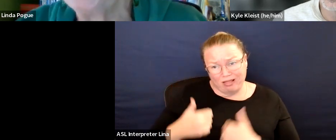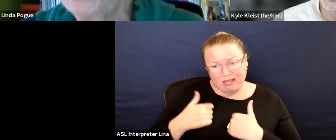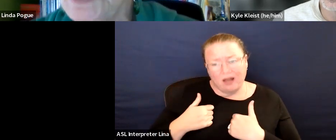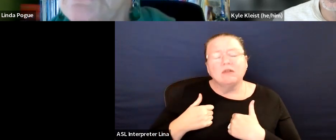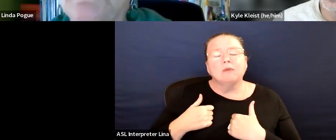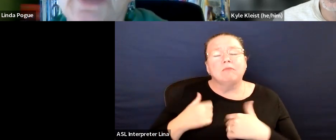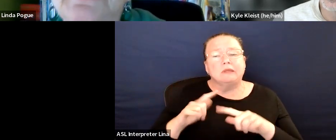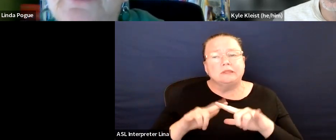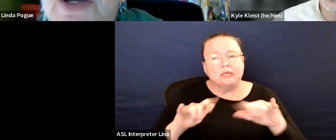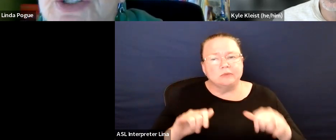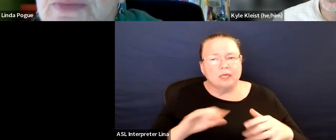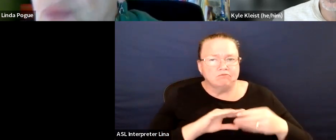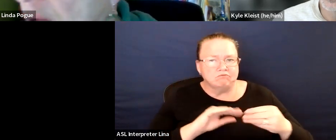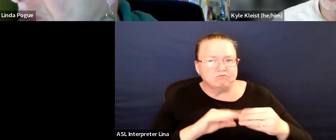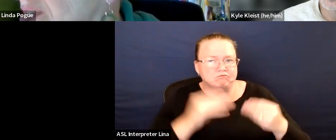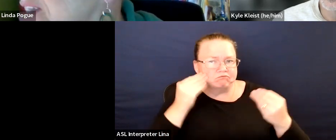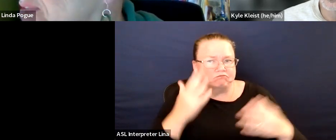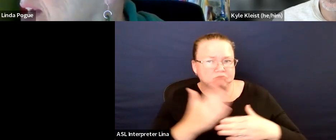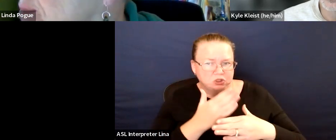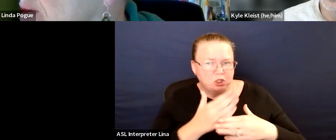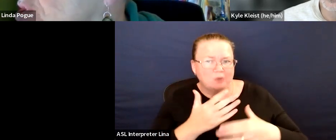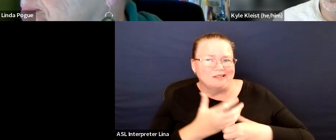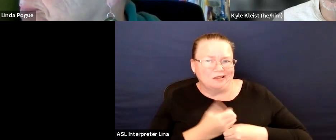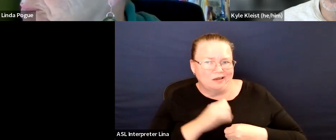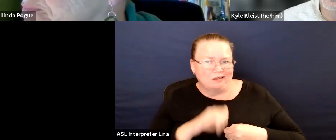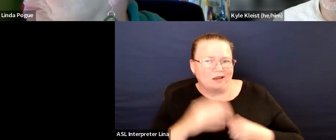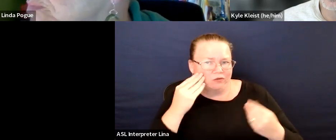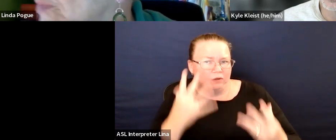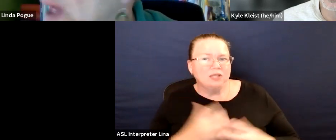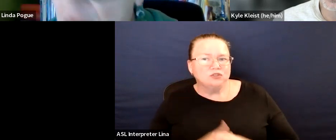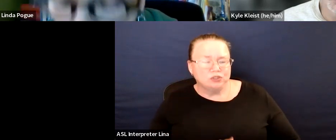also sharing that information, receiving that information.